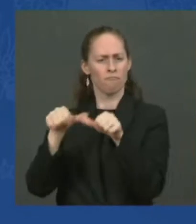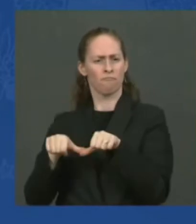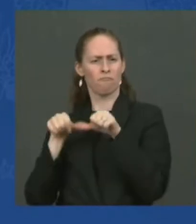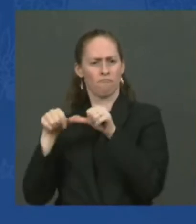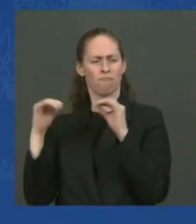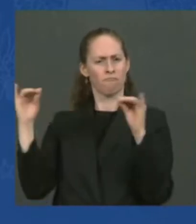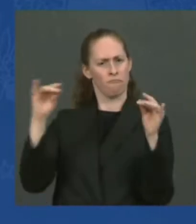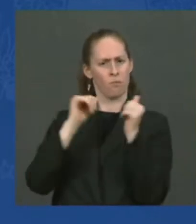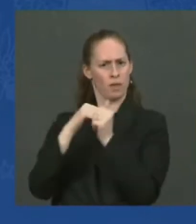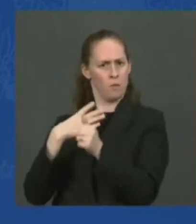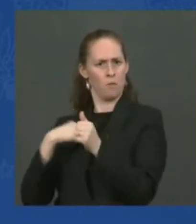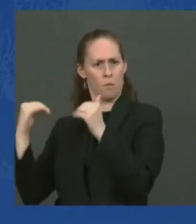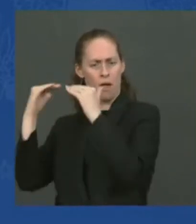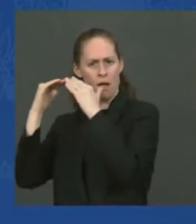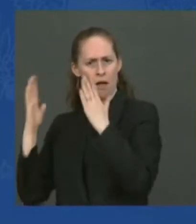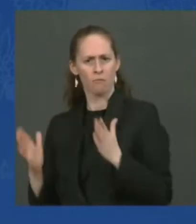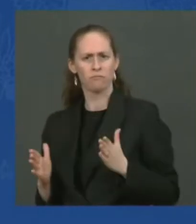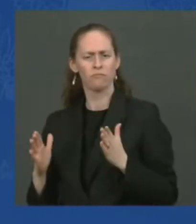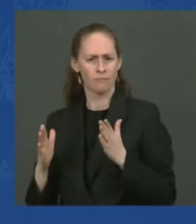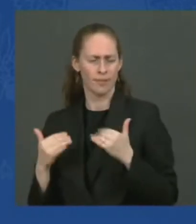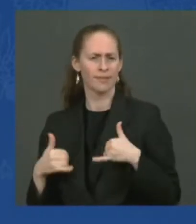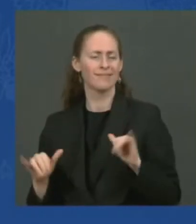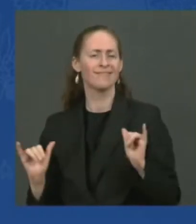Senator Tom Carper.